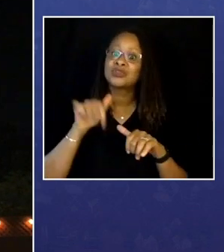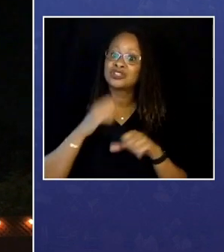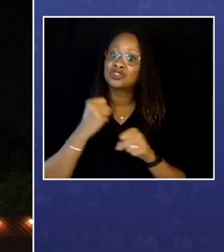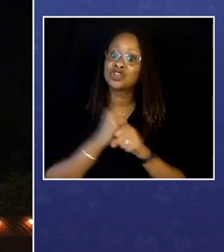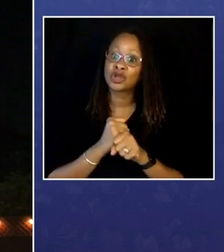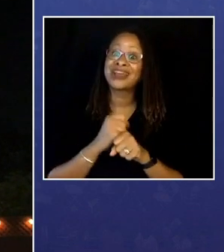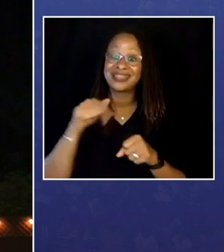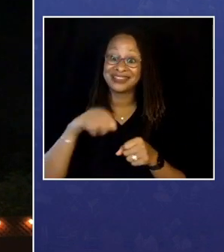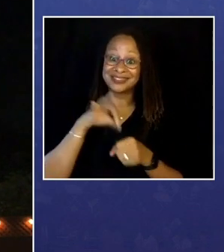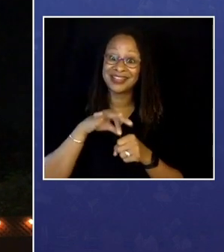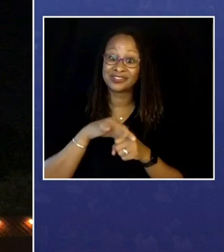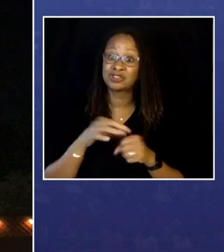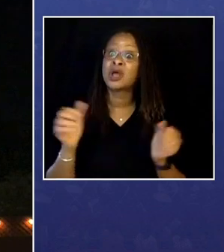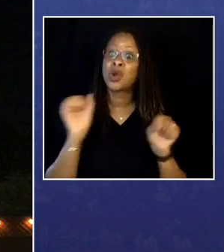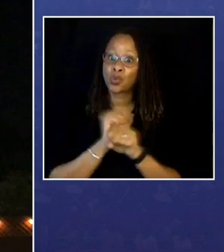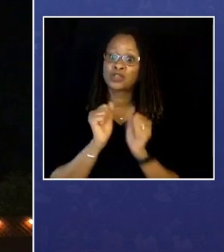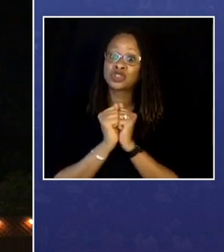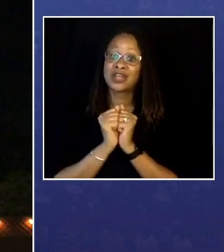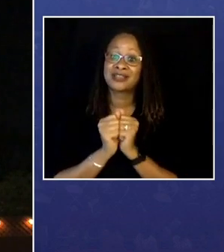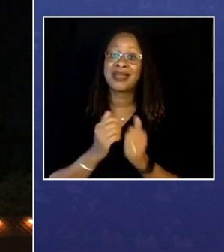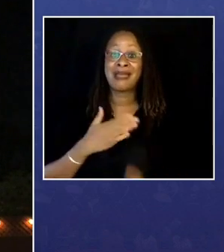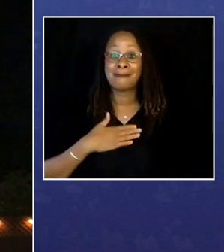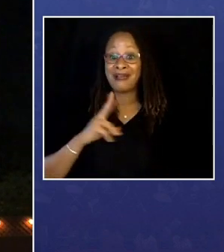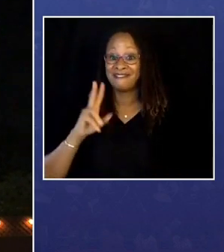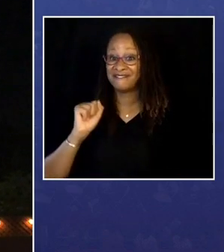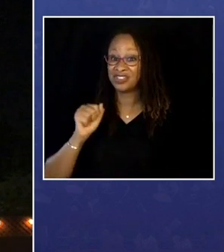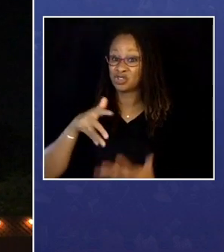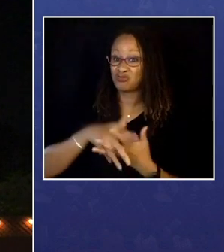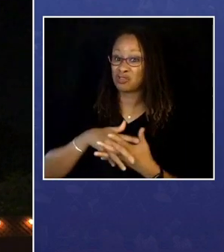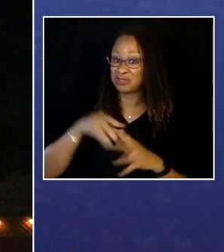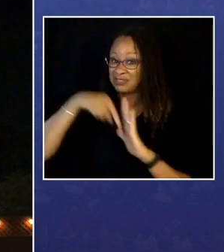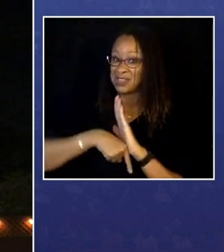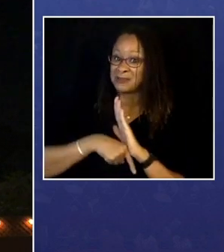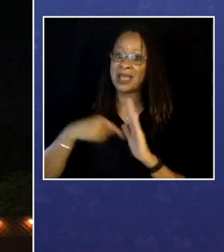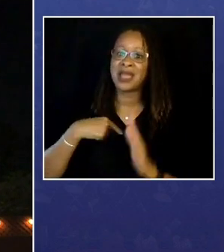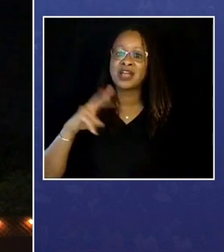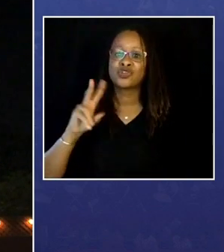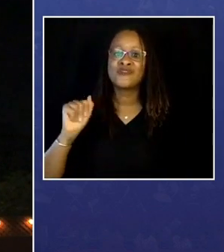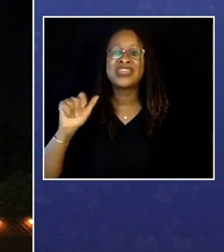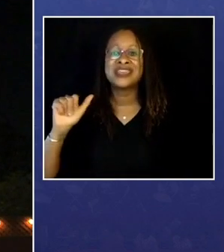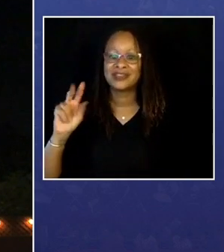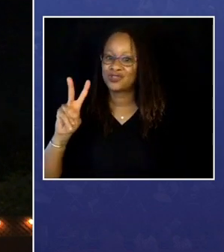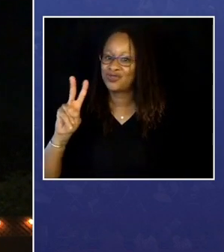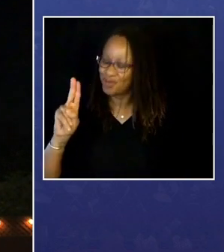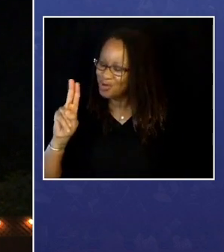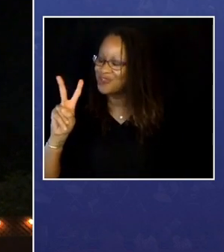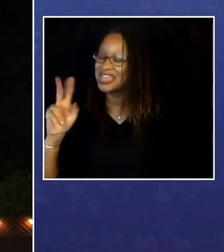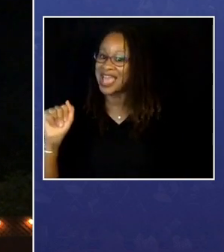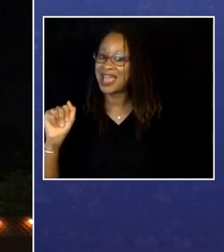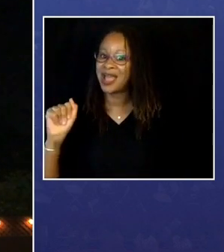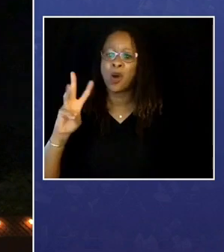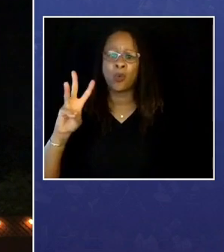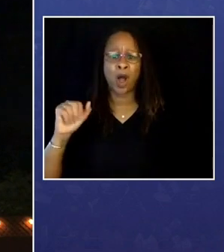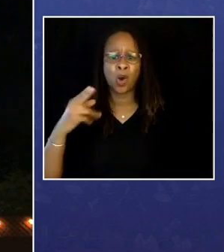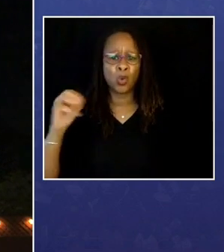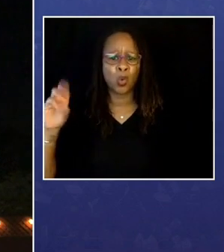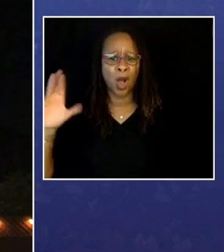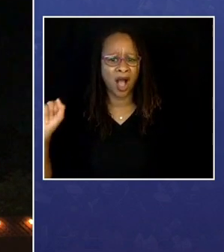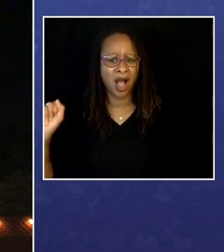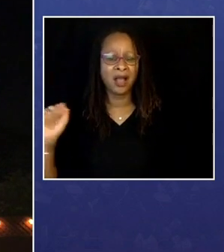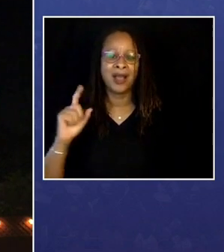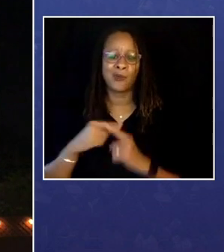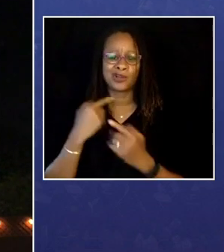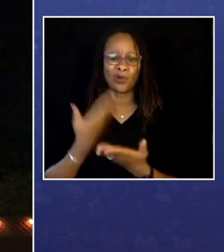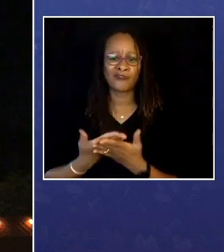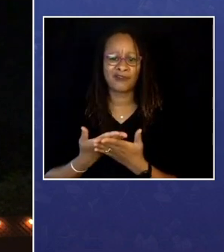election, work together. But listen, my Virginia roots run even deeper than that. I am a UVA alum, wahoo wah, although